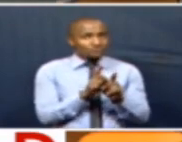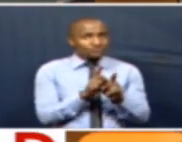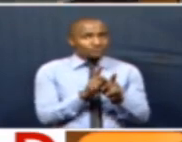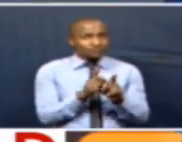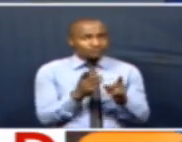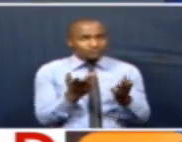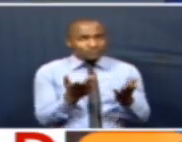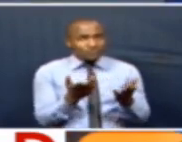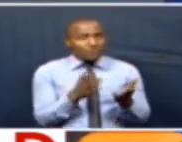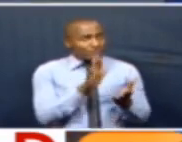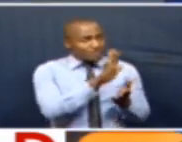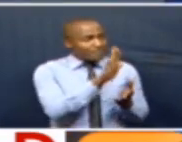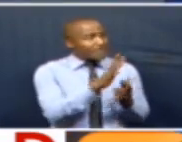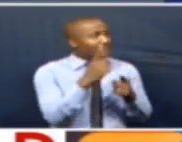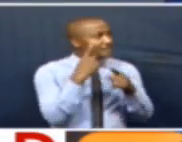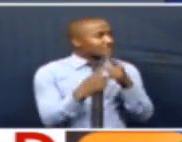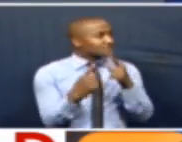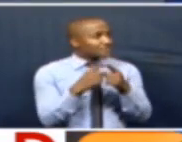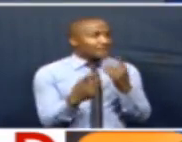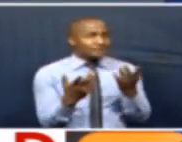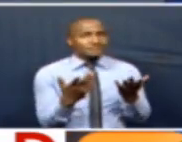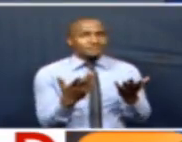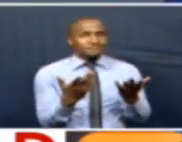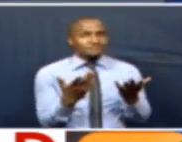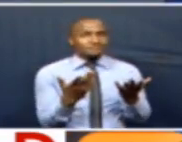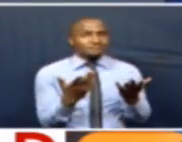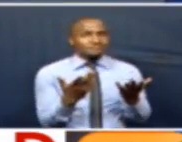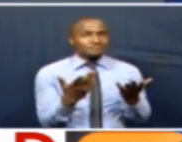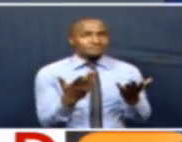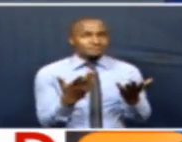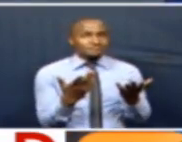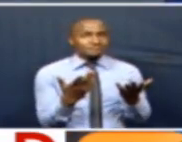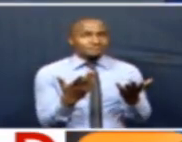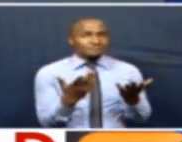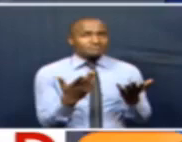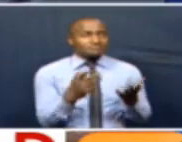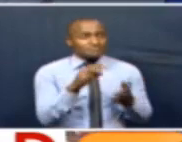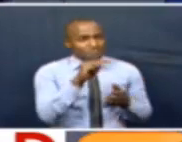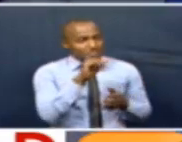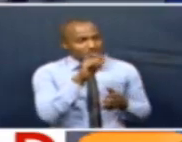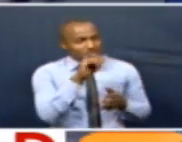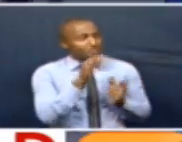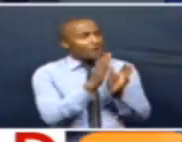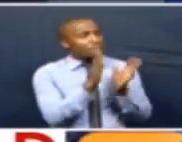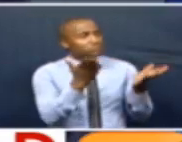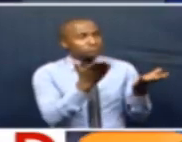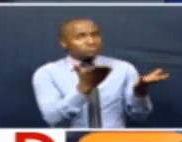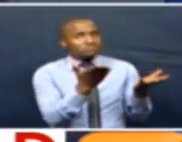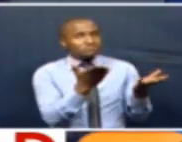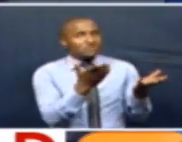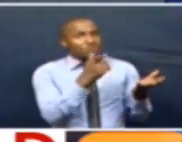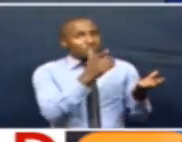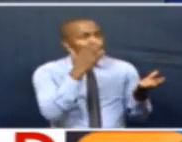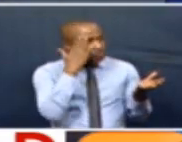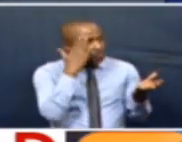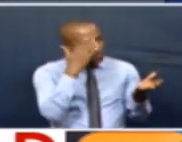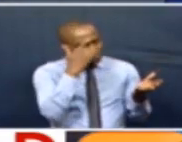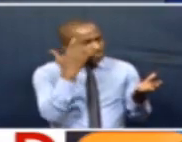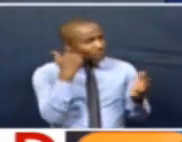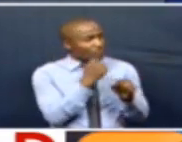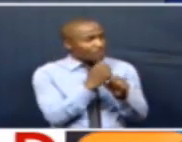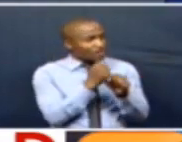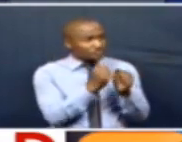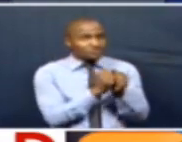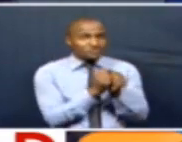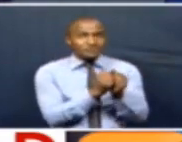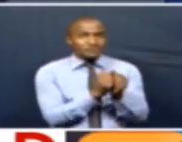I mean, your experiences, there's scenes we've seen with, about Matiba publicly. Yes. There's some of the scenes you know, because of the privilege you had okay.